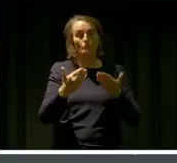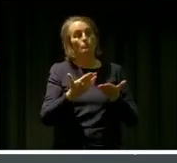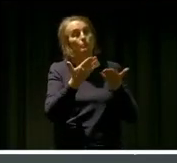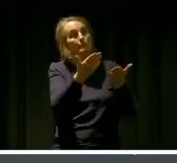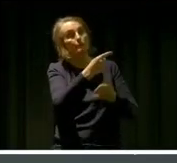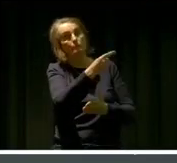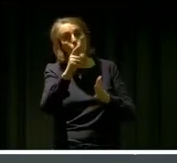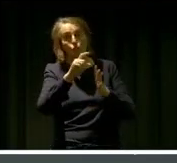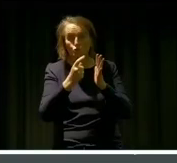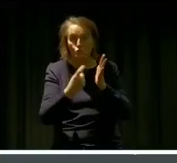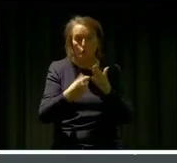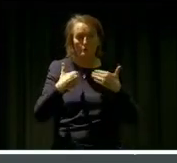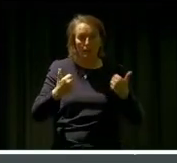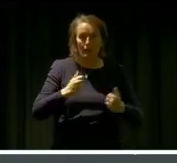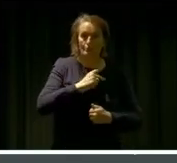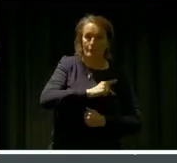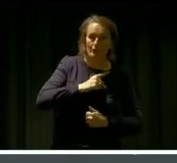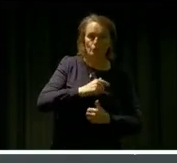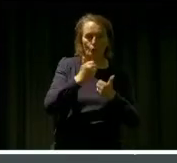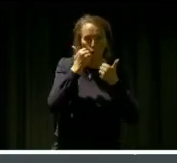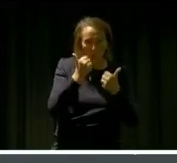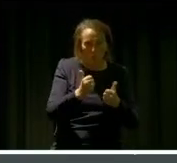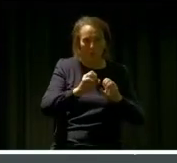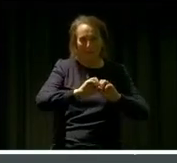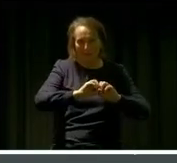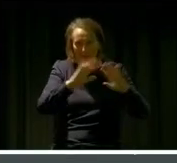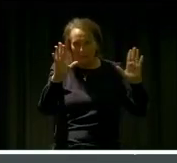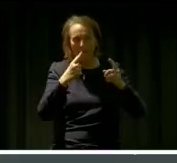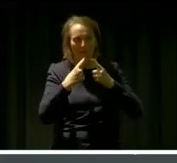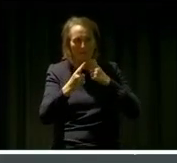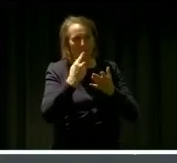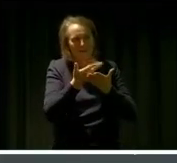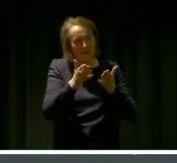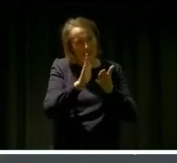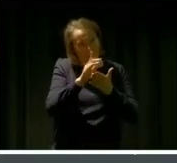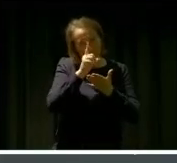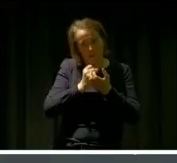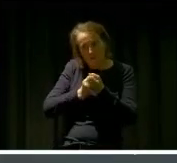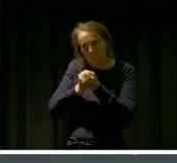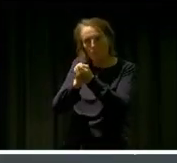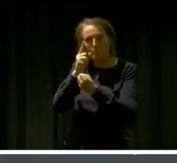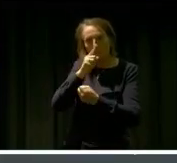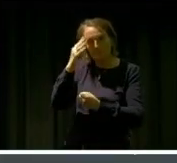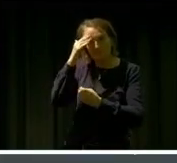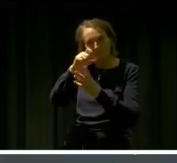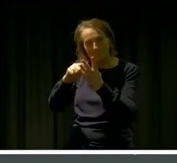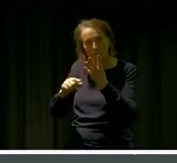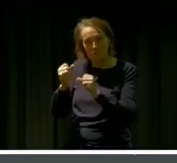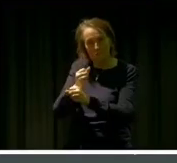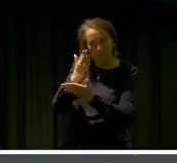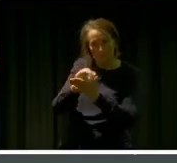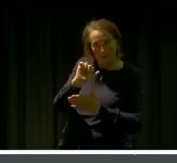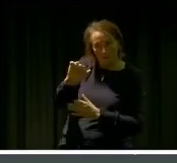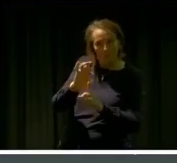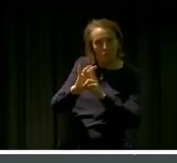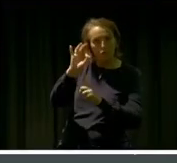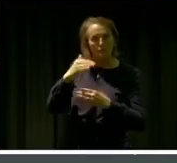clear, accurate and useful information on how to best support people with intellectual disability to improve their heart health.